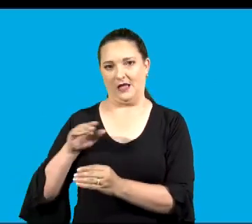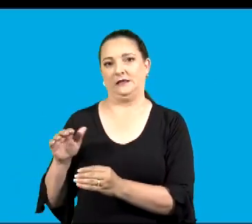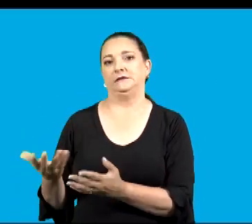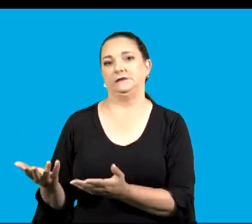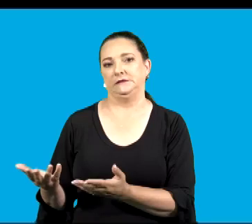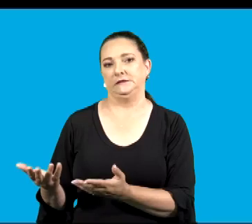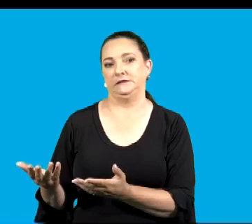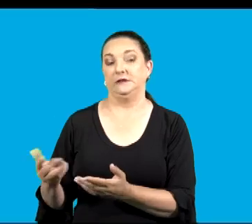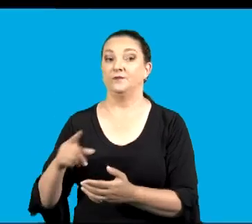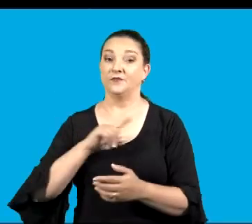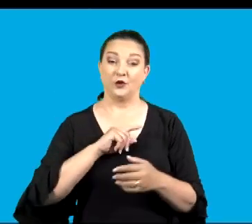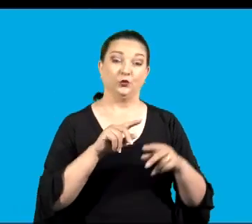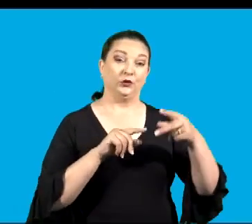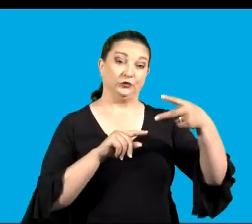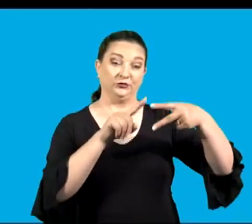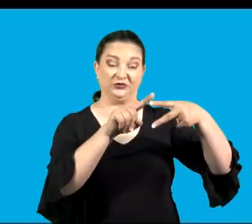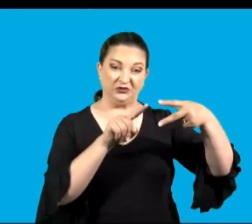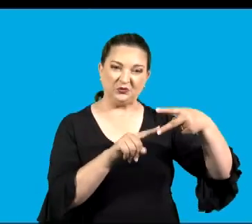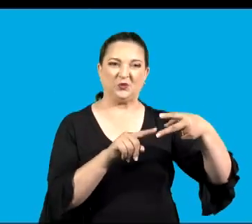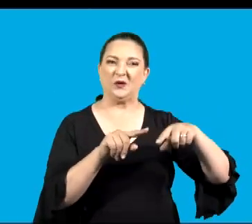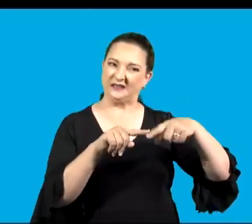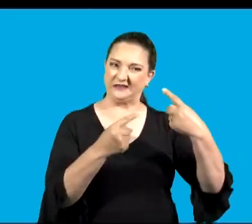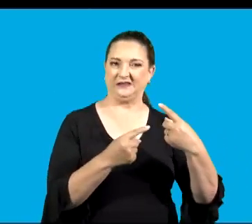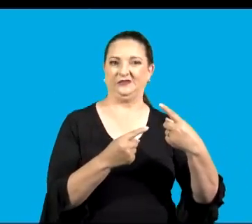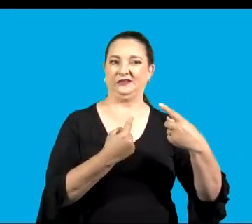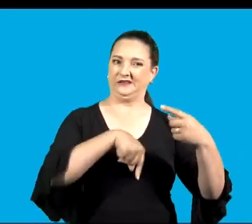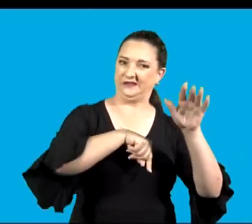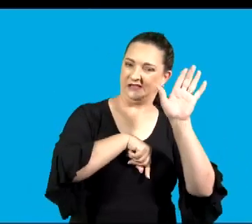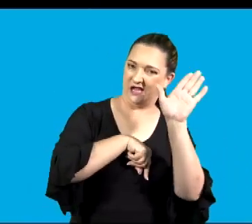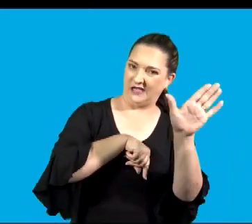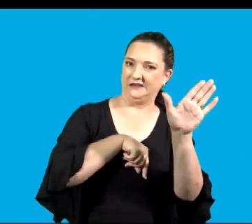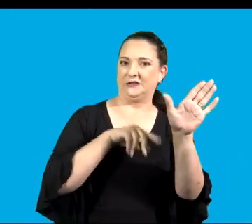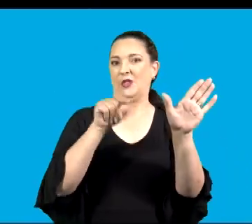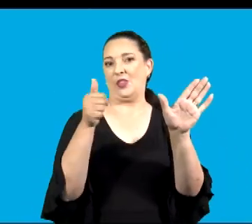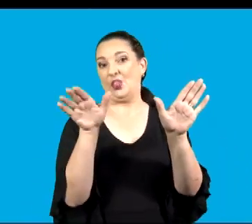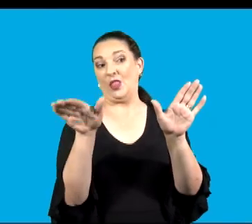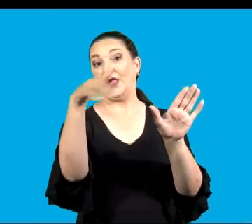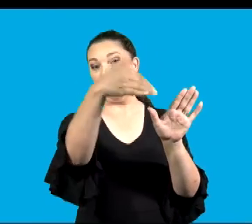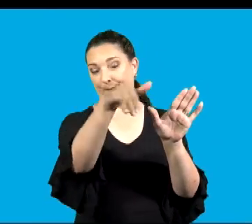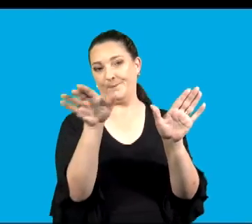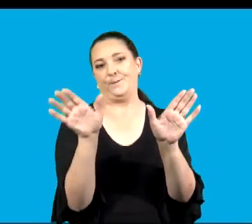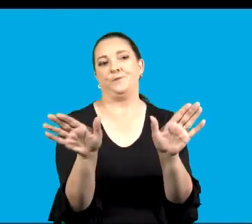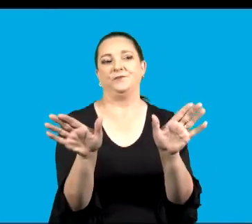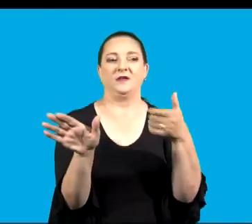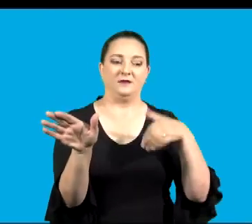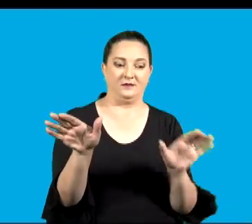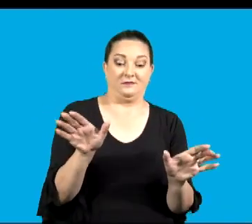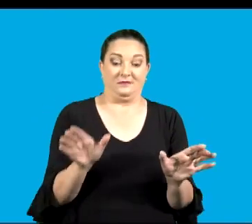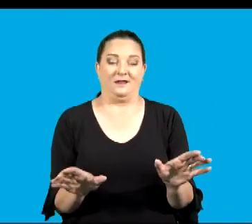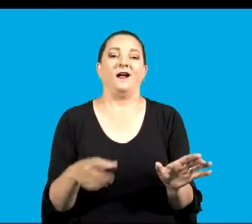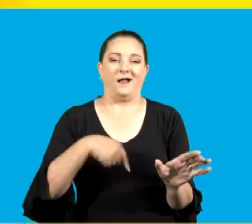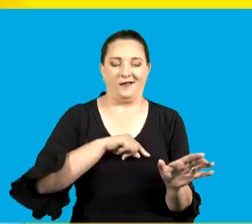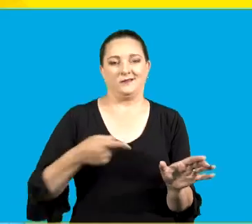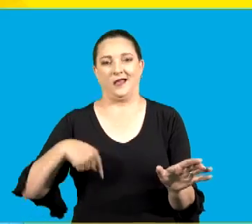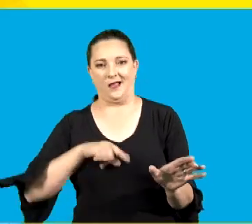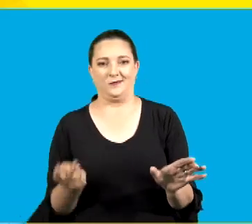us. So these are the two different types of reconciliations that you may find in your examination, and therefore you need to